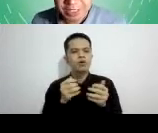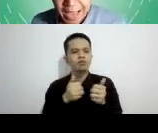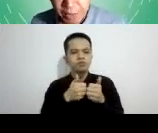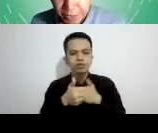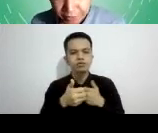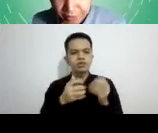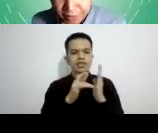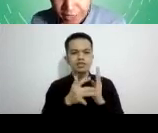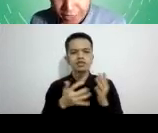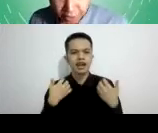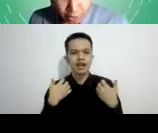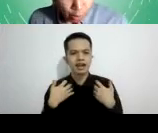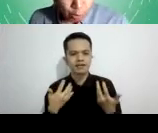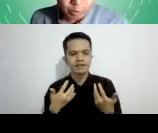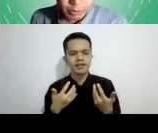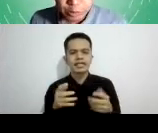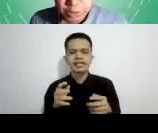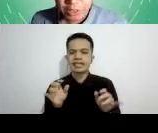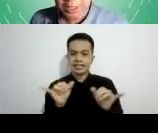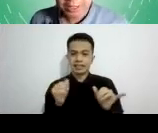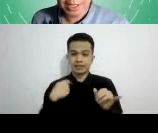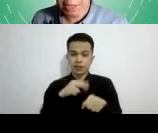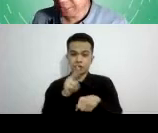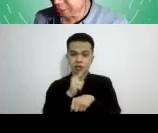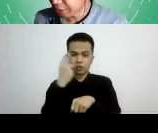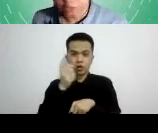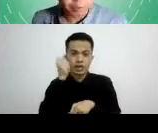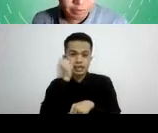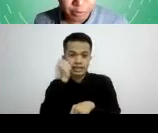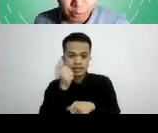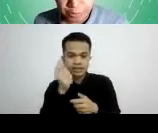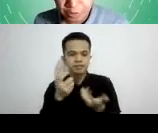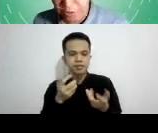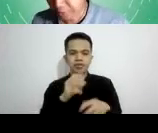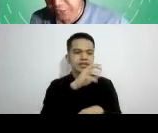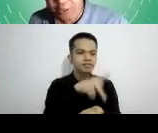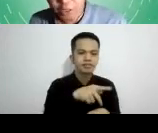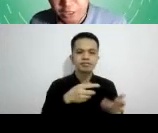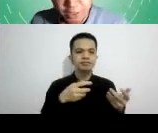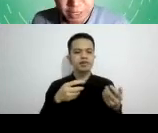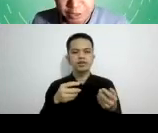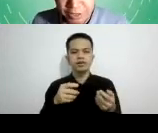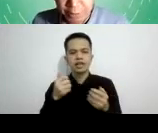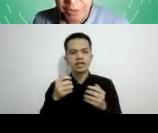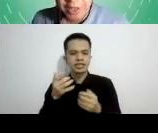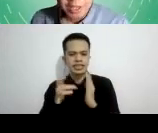applications happening. And what we use on a day-to-day basis, our smartphones, the technologies that we interact with, they